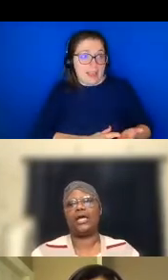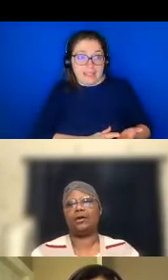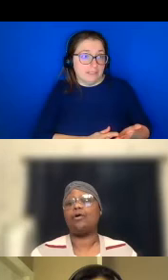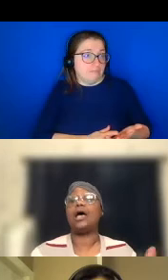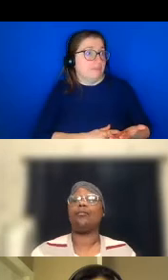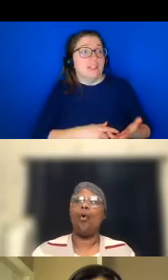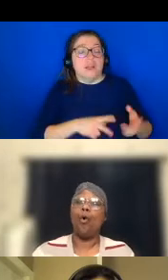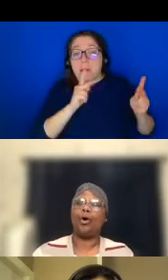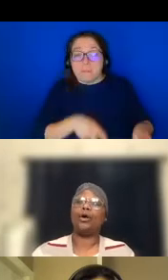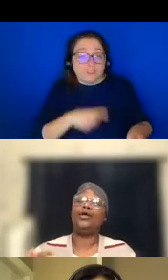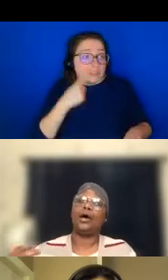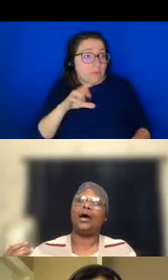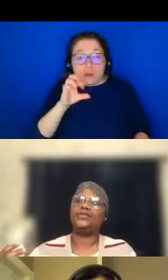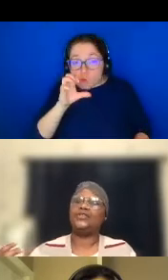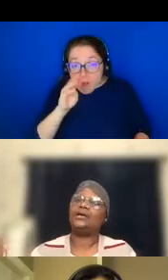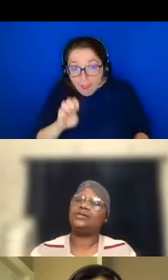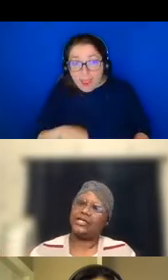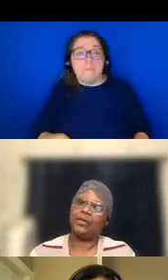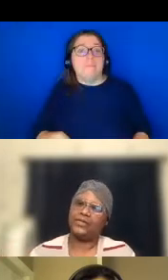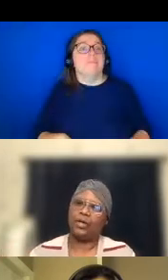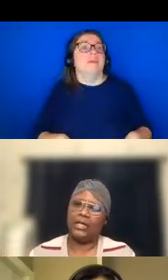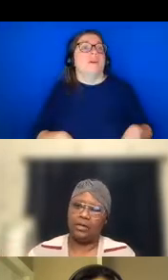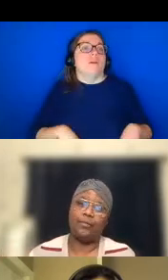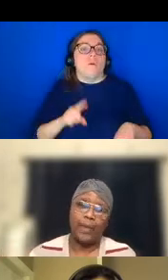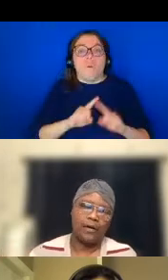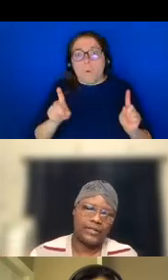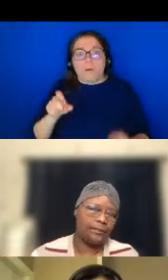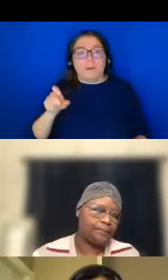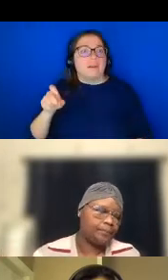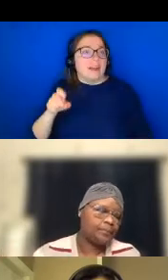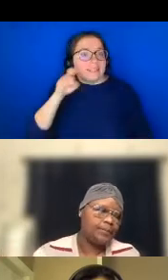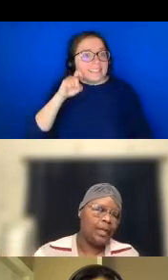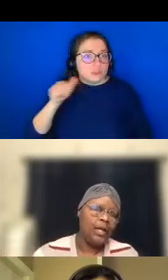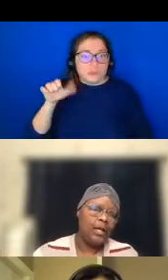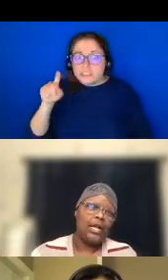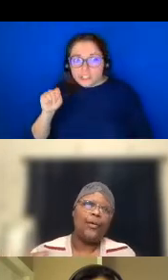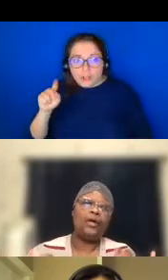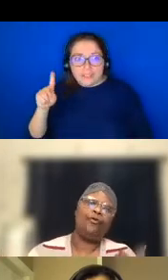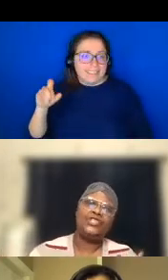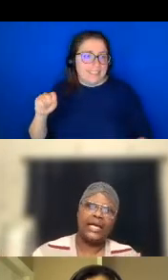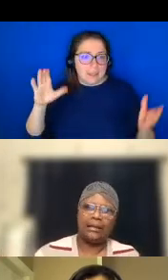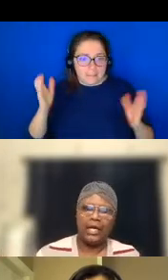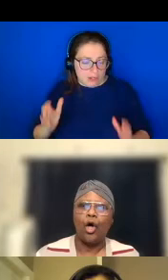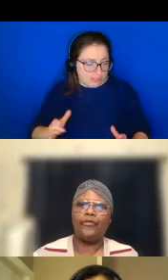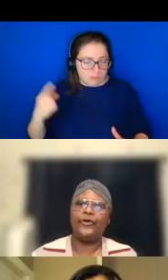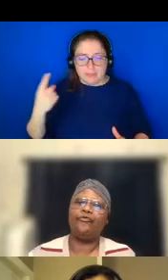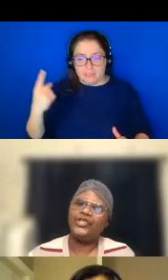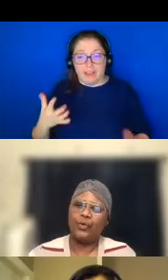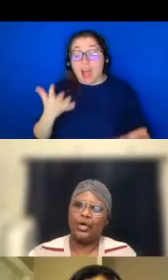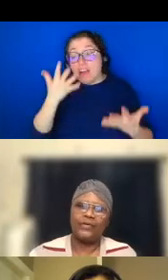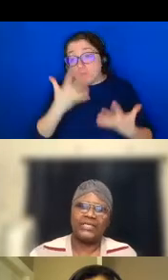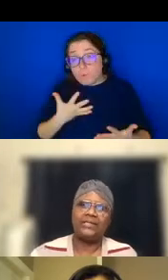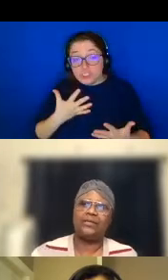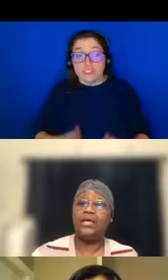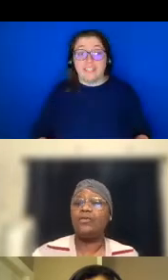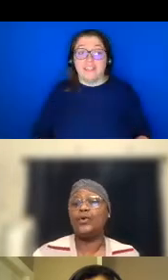perpetrator in a crime, or doing a sexual assault kit comparison. Now, unfortunately, although